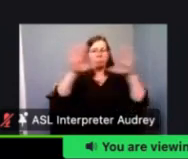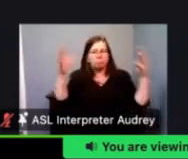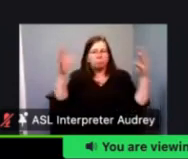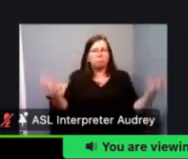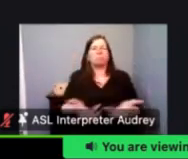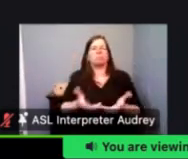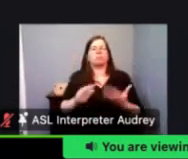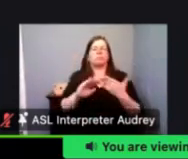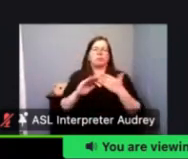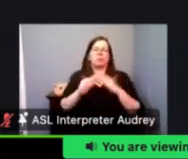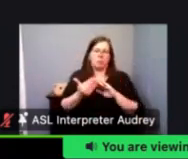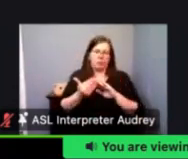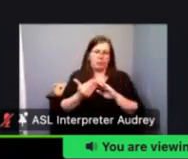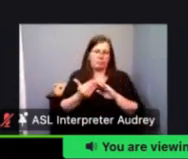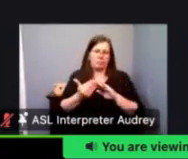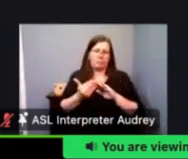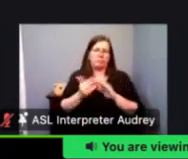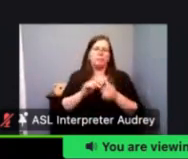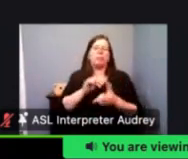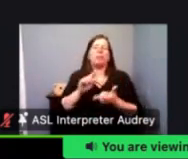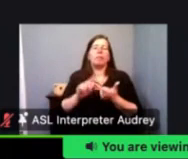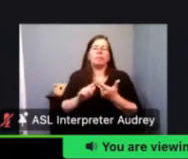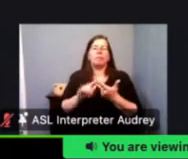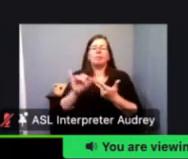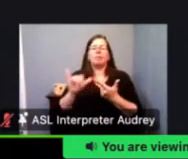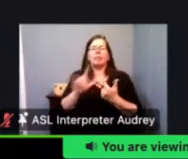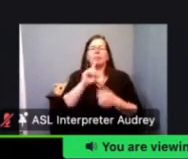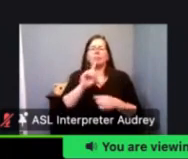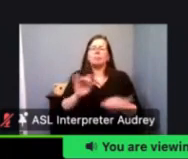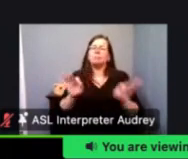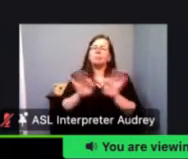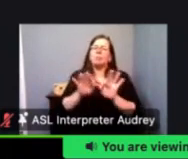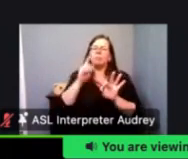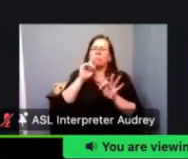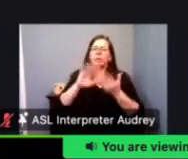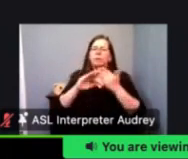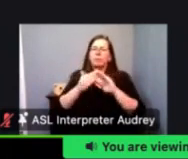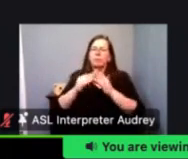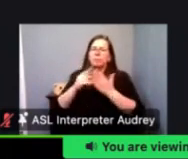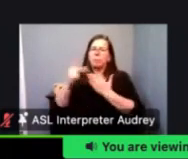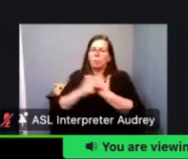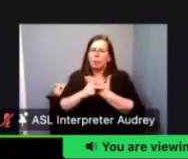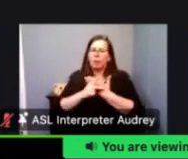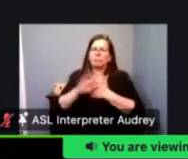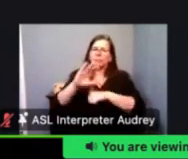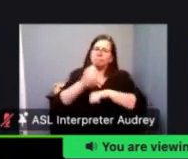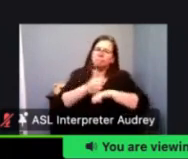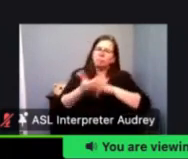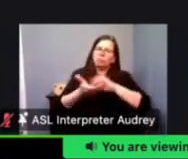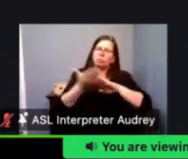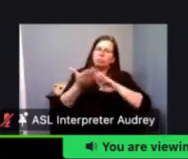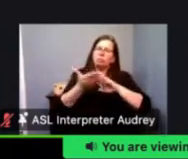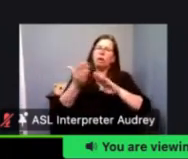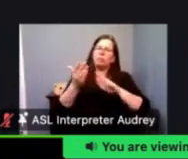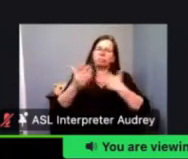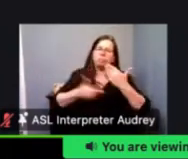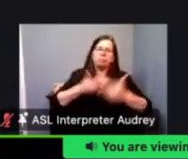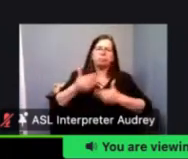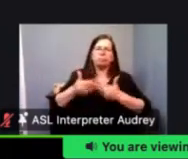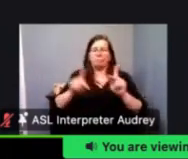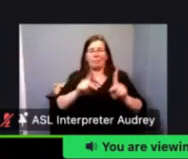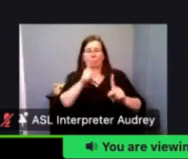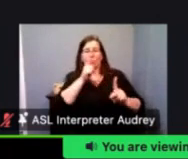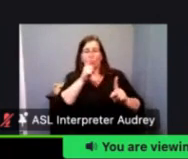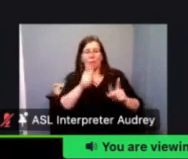itself. And that just kind of speaks to a lot of these community programs that we have that are created and ran by people